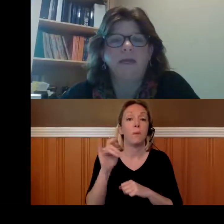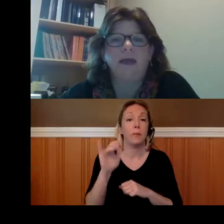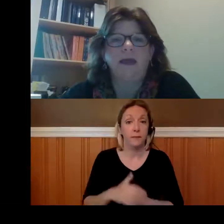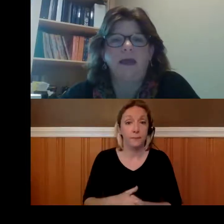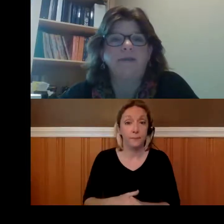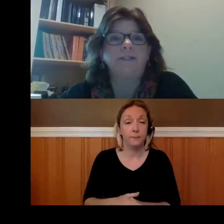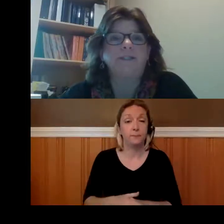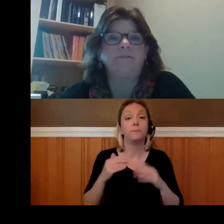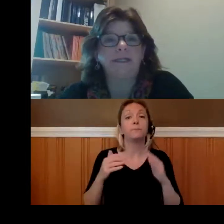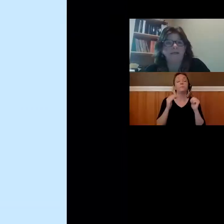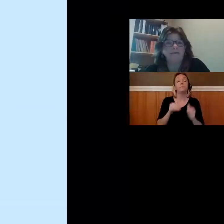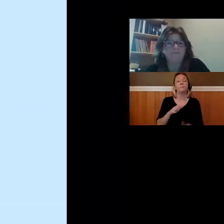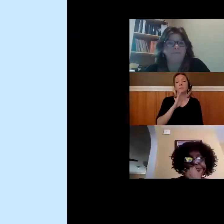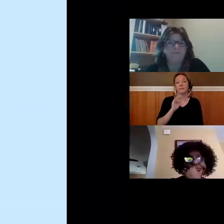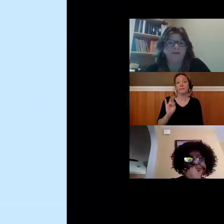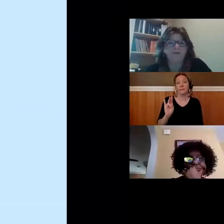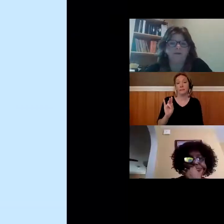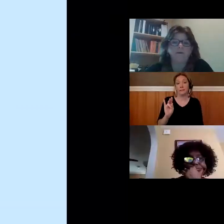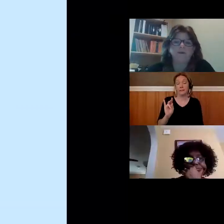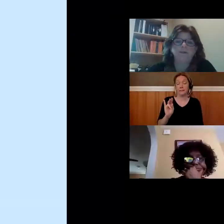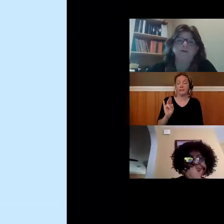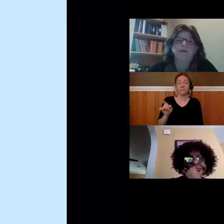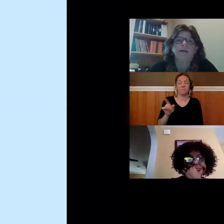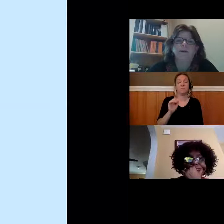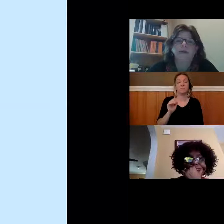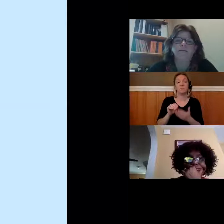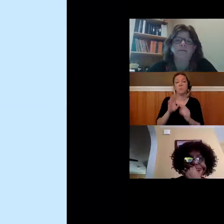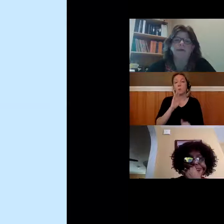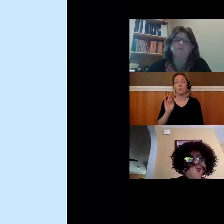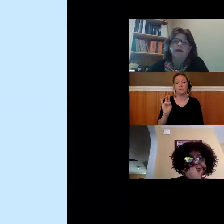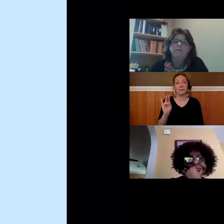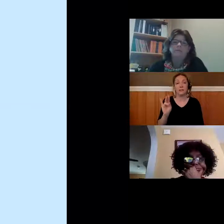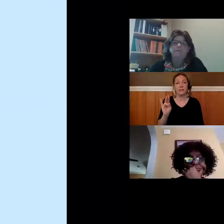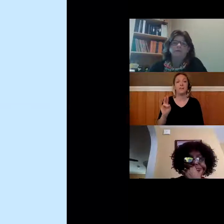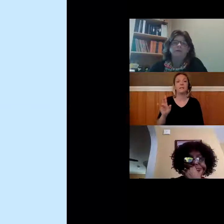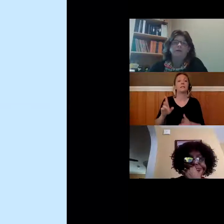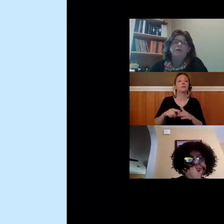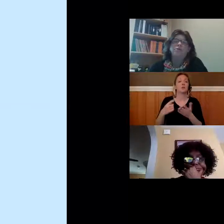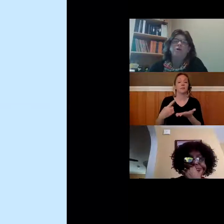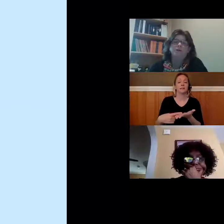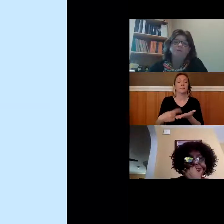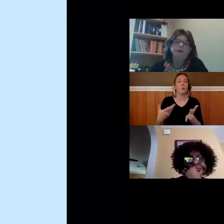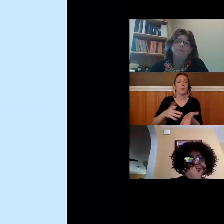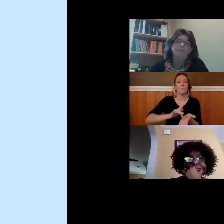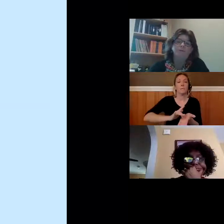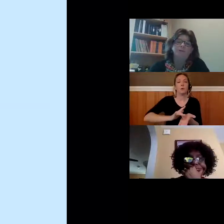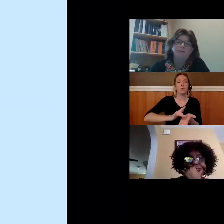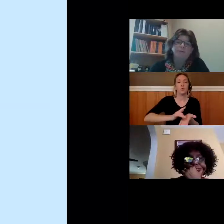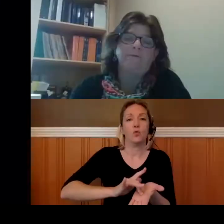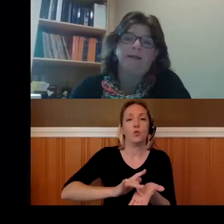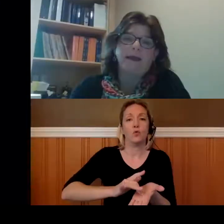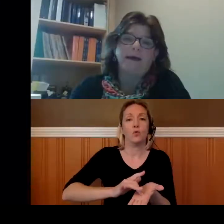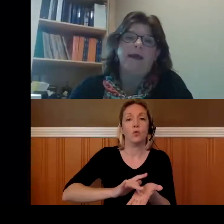At age 17, you're going to really start talking about that medical coverage. Talk to your child's pediatrician and find